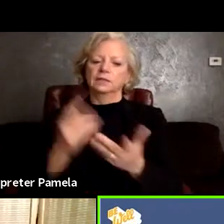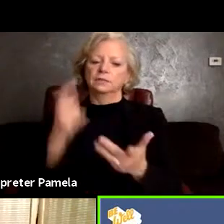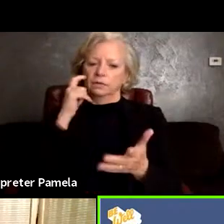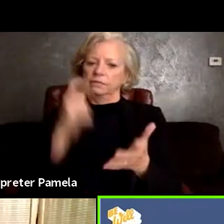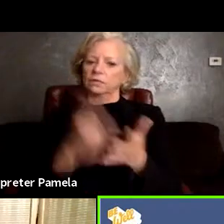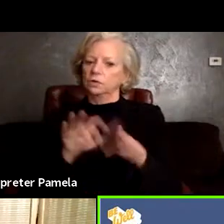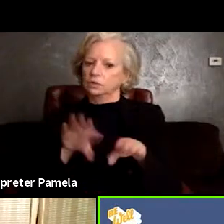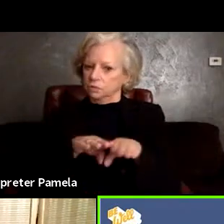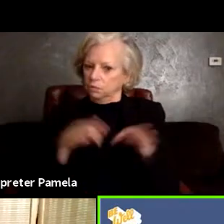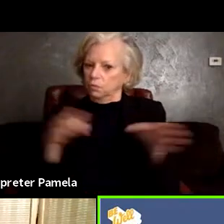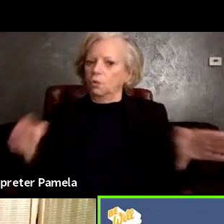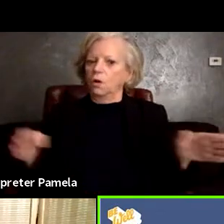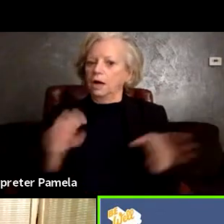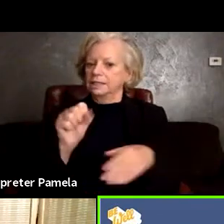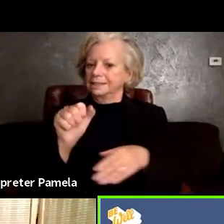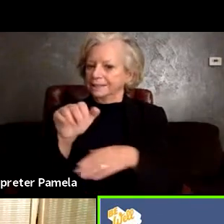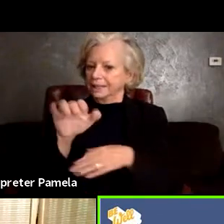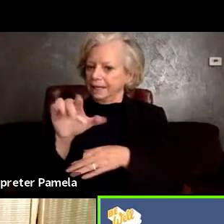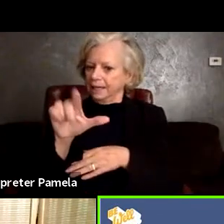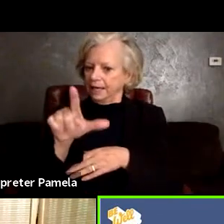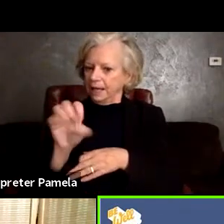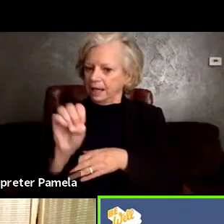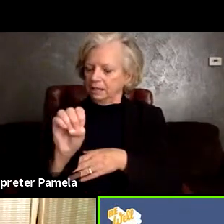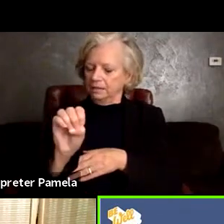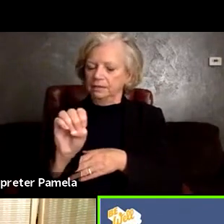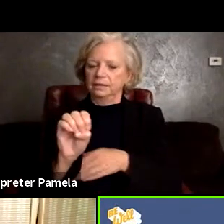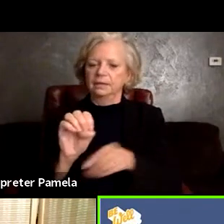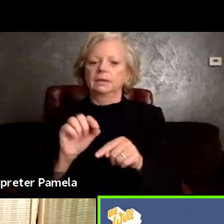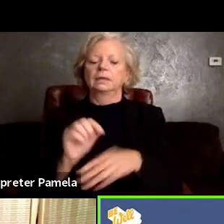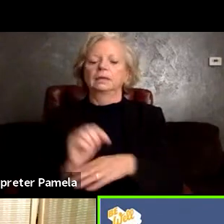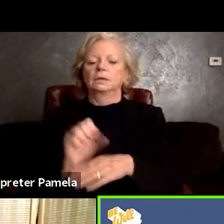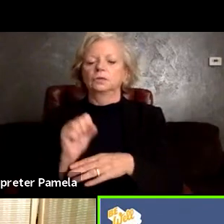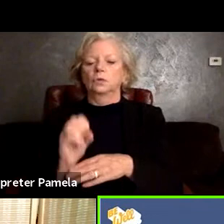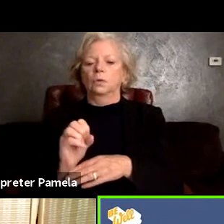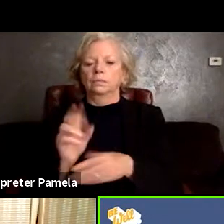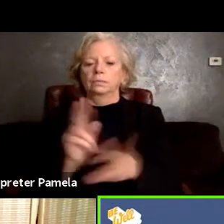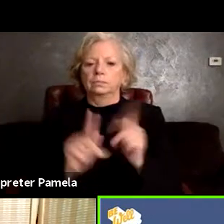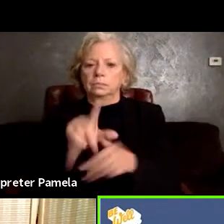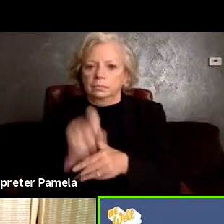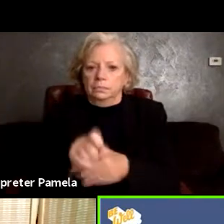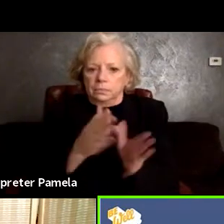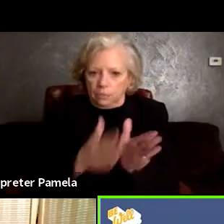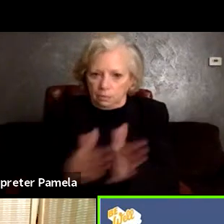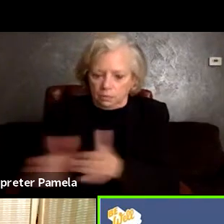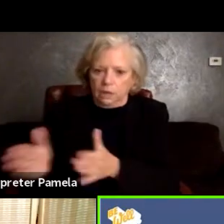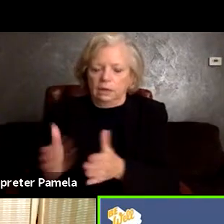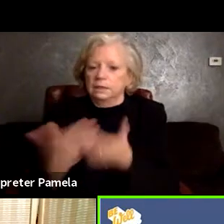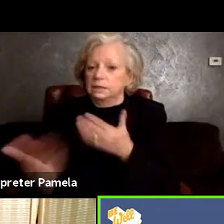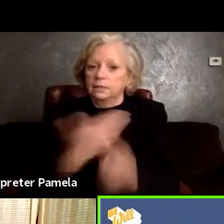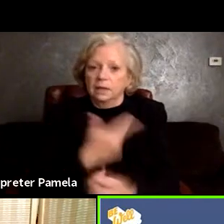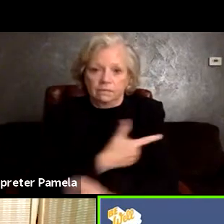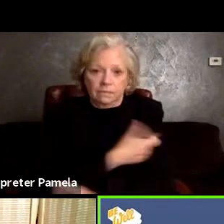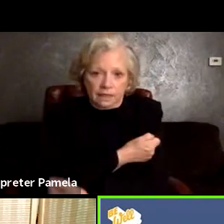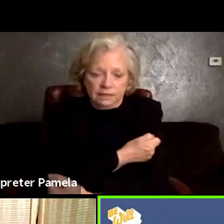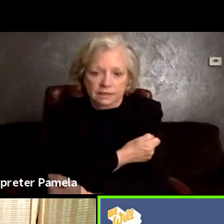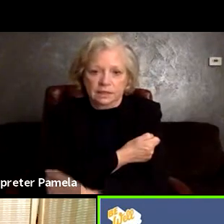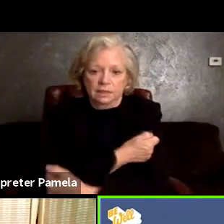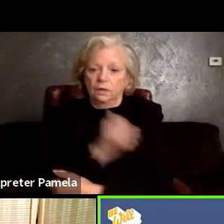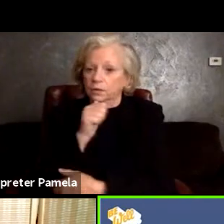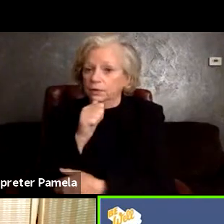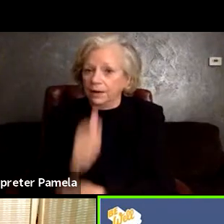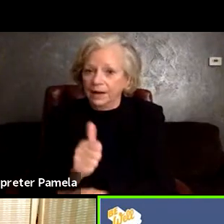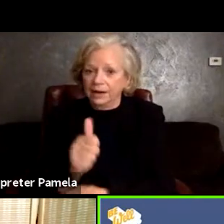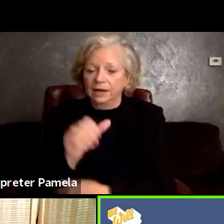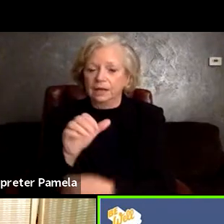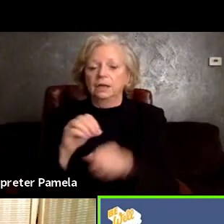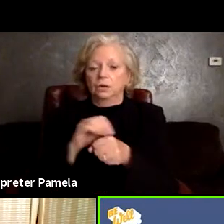And that I think people do need to be prepared, vaccinated or not, that COVID's going to be part of our lives. We're probably going to